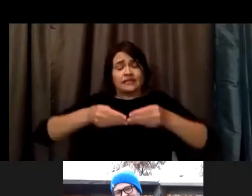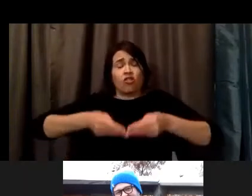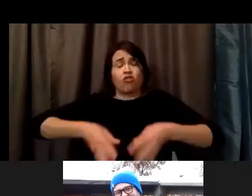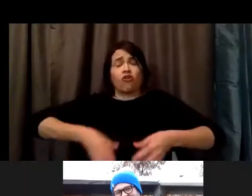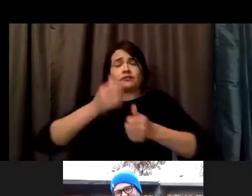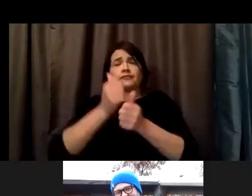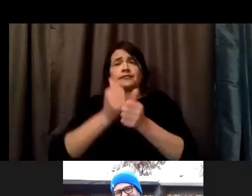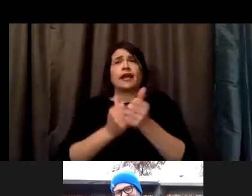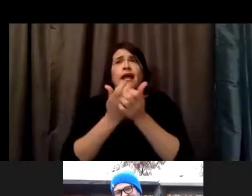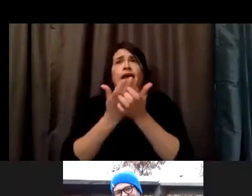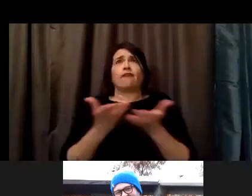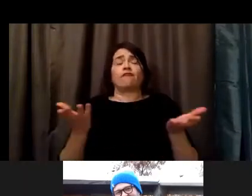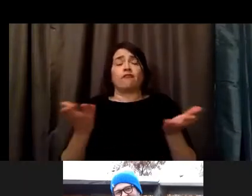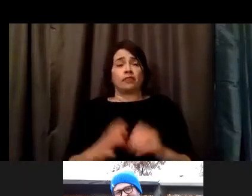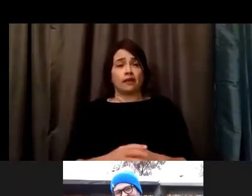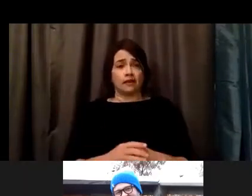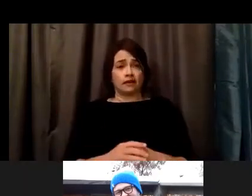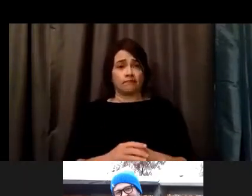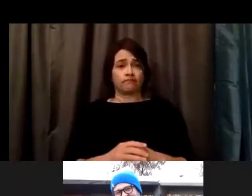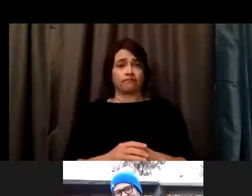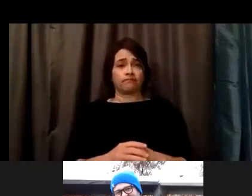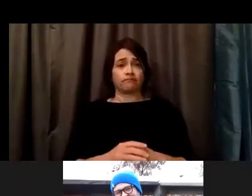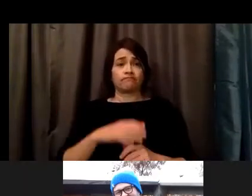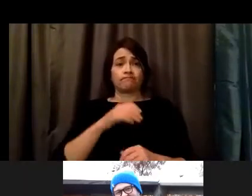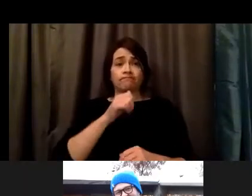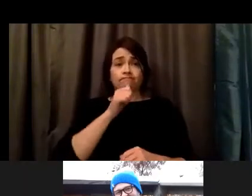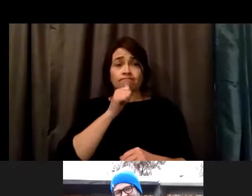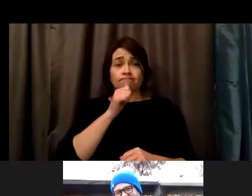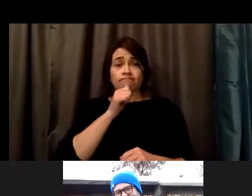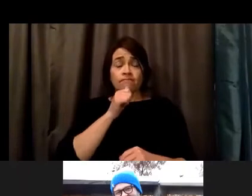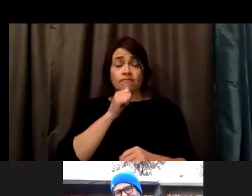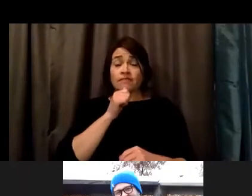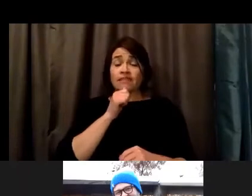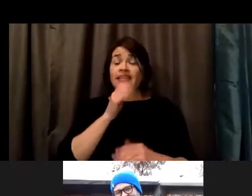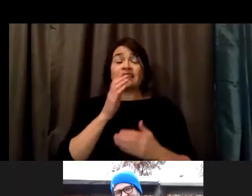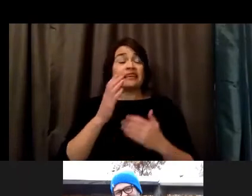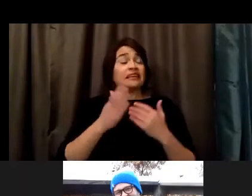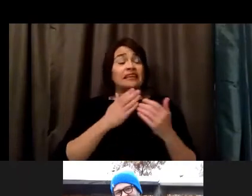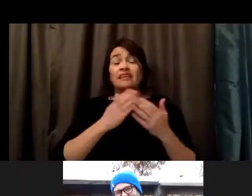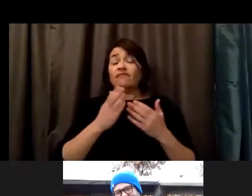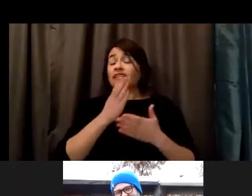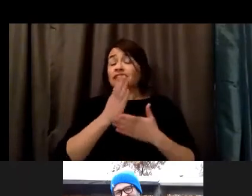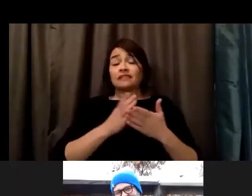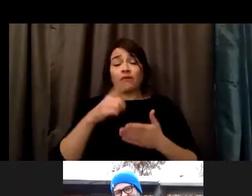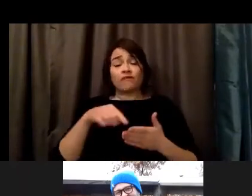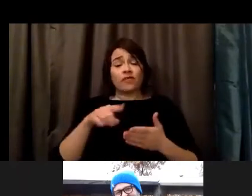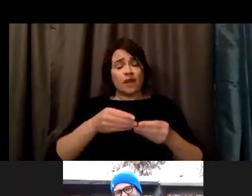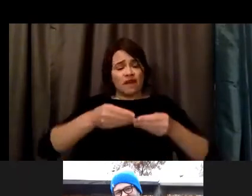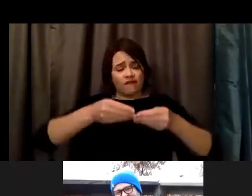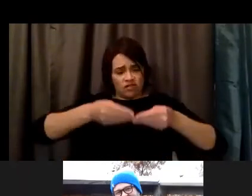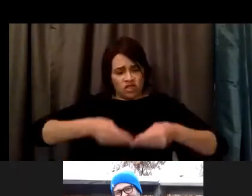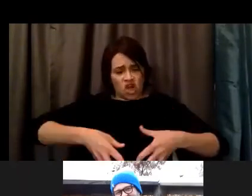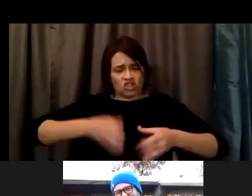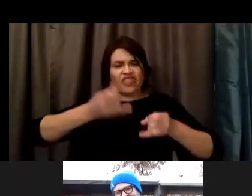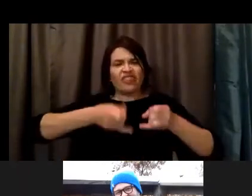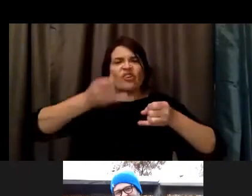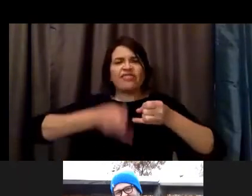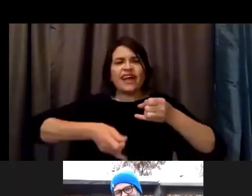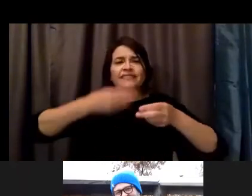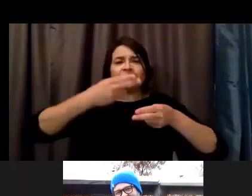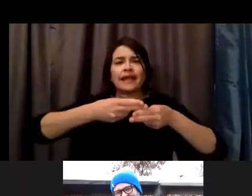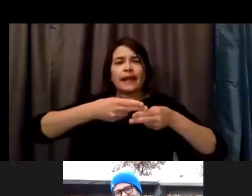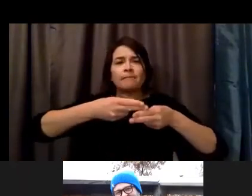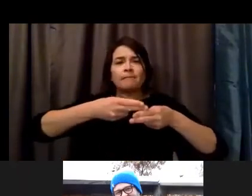a hidden secret is that some of them have lost their last names, George. They've lost their last names, they've lost their birth dates.